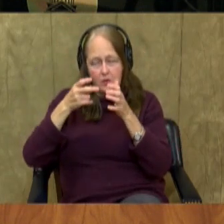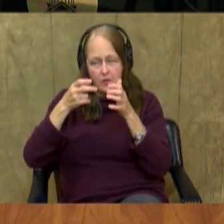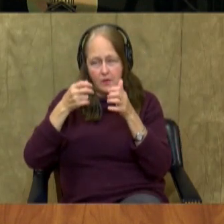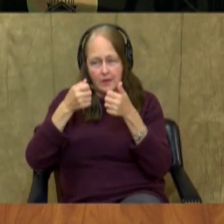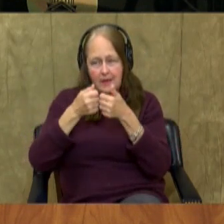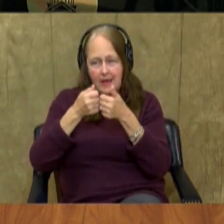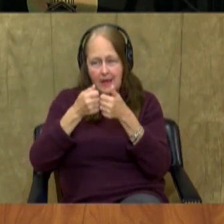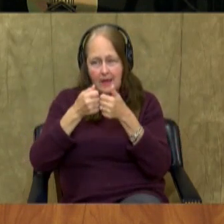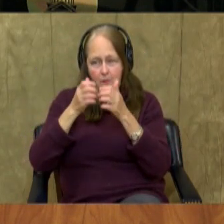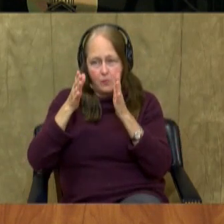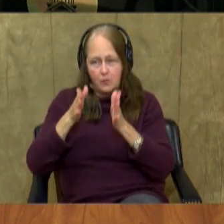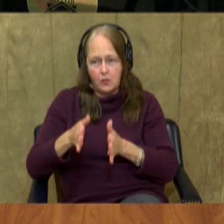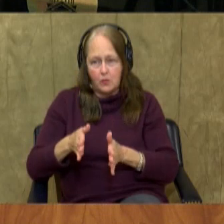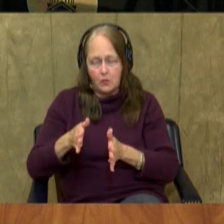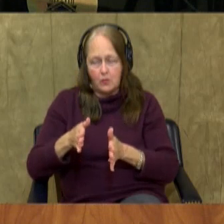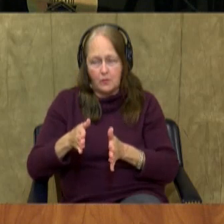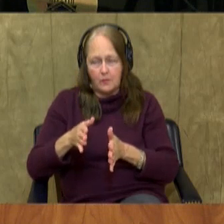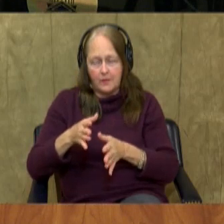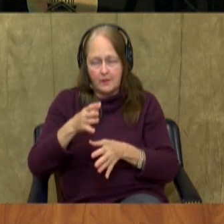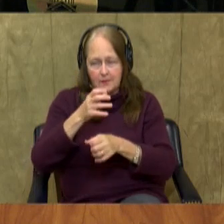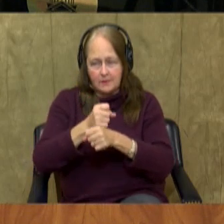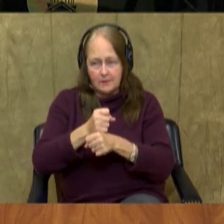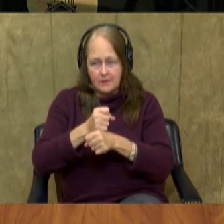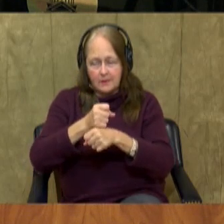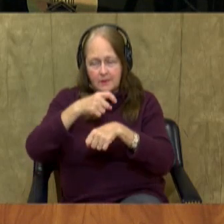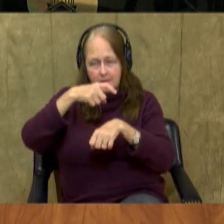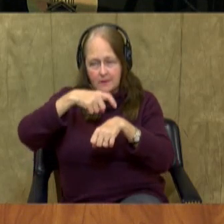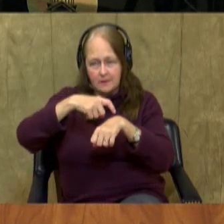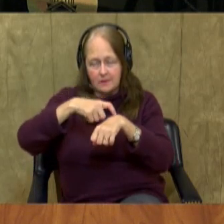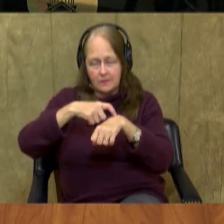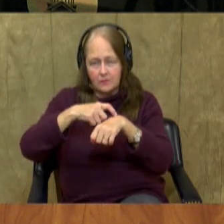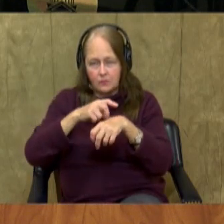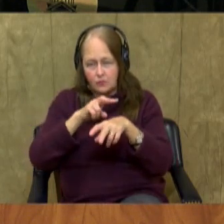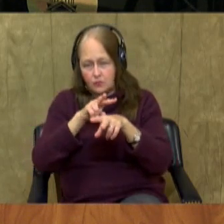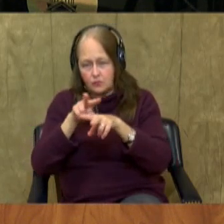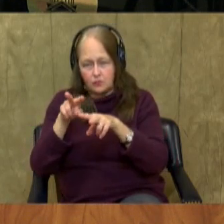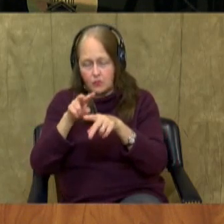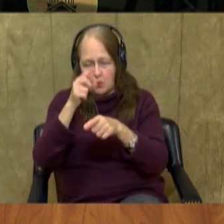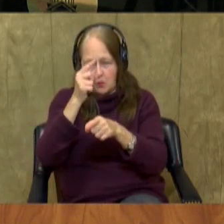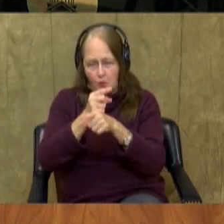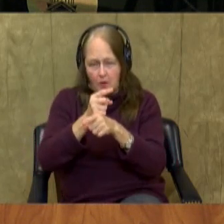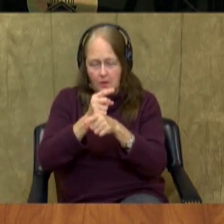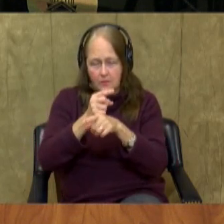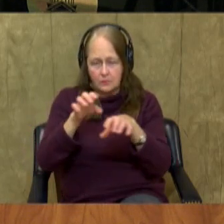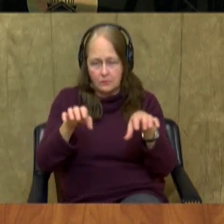might say that it takes coordination to strike at the right time.